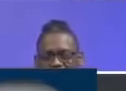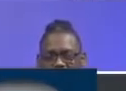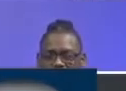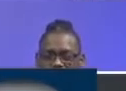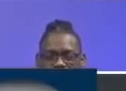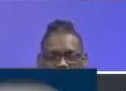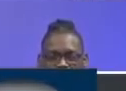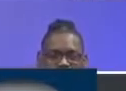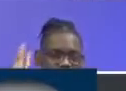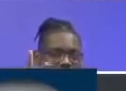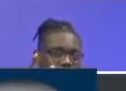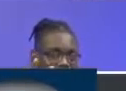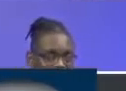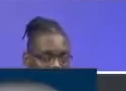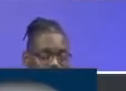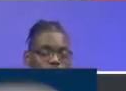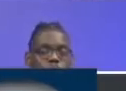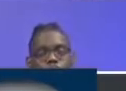on you